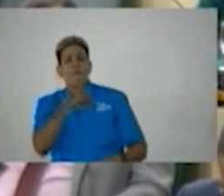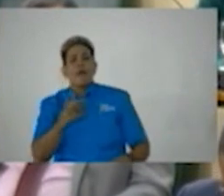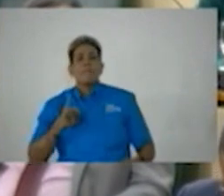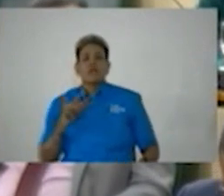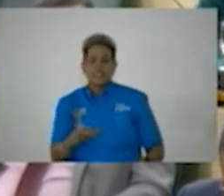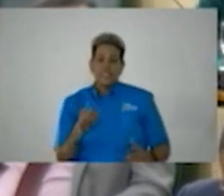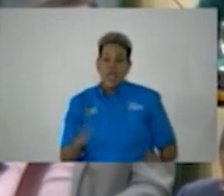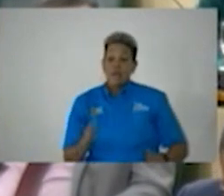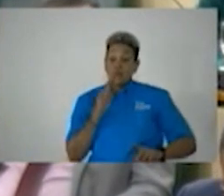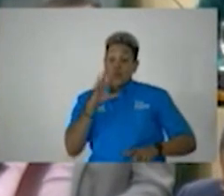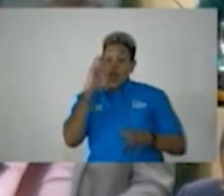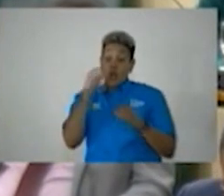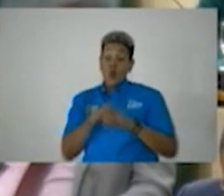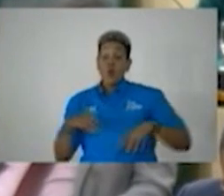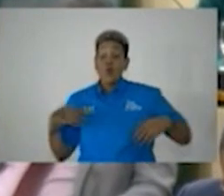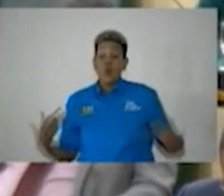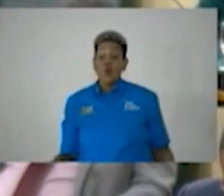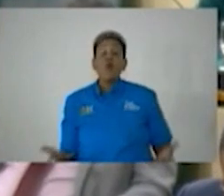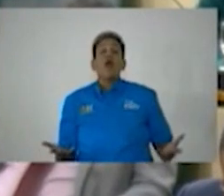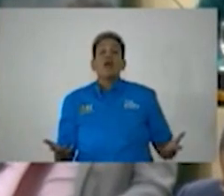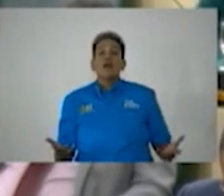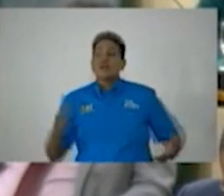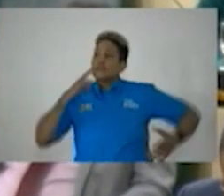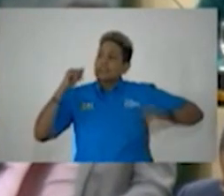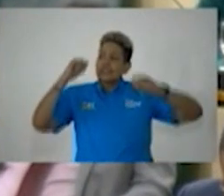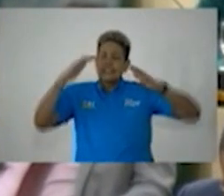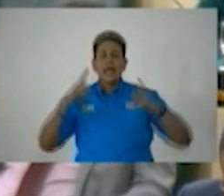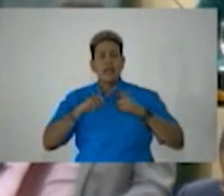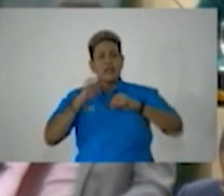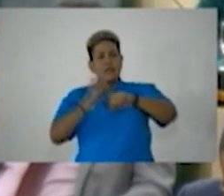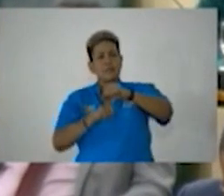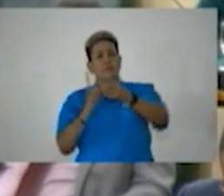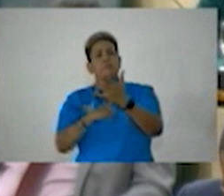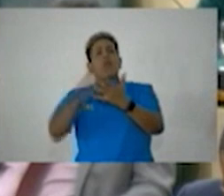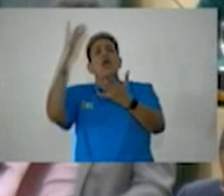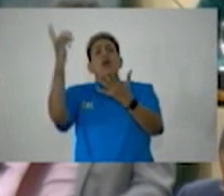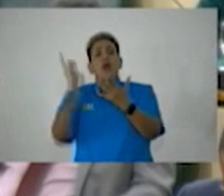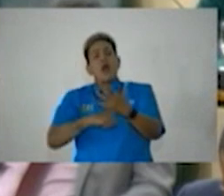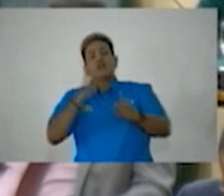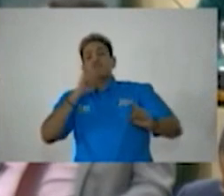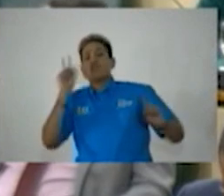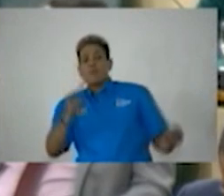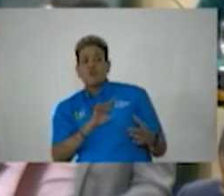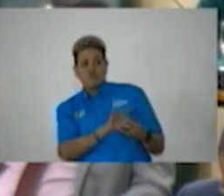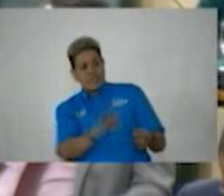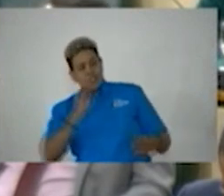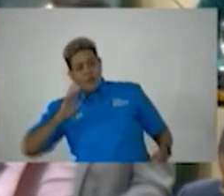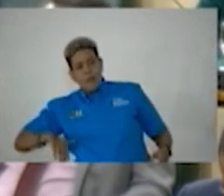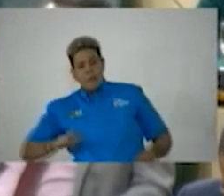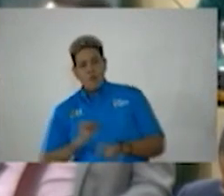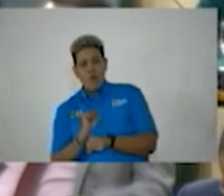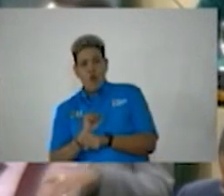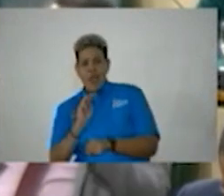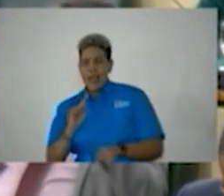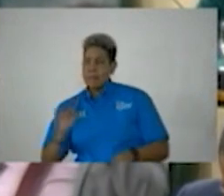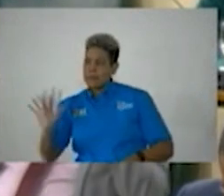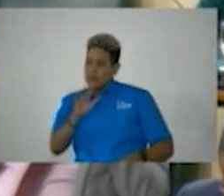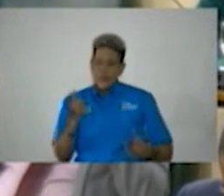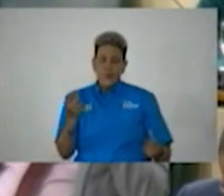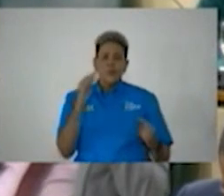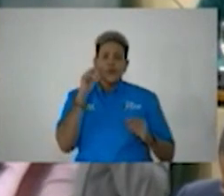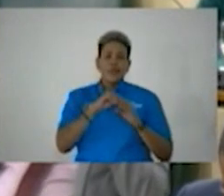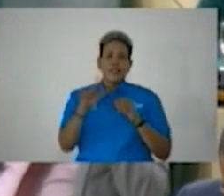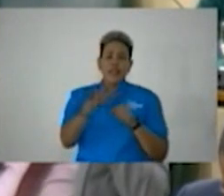to include standard periodic reports to Parliament on the work of MPs in their